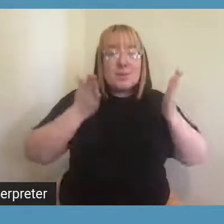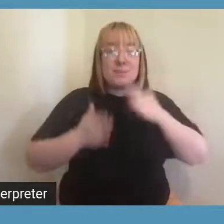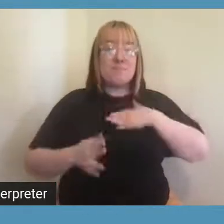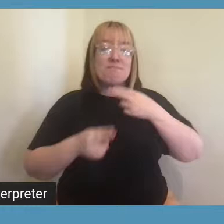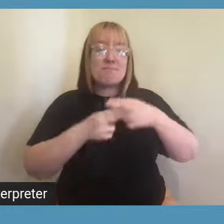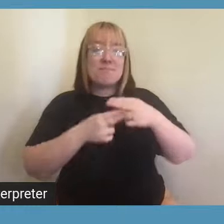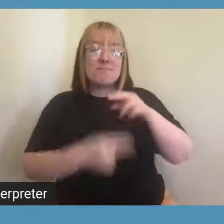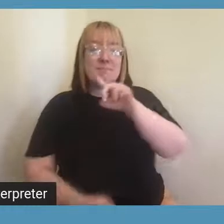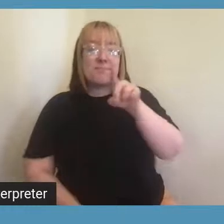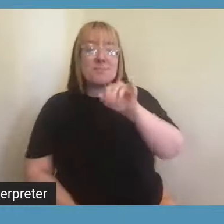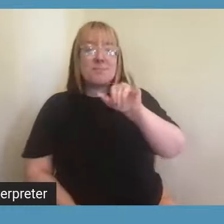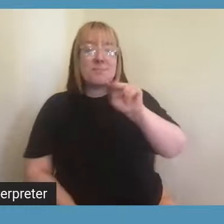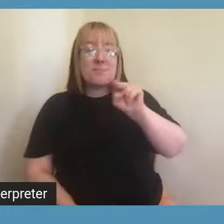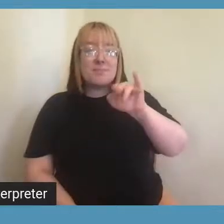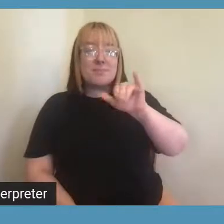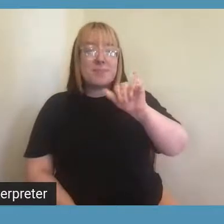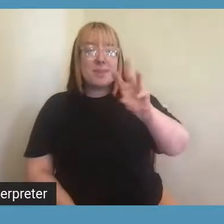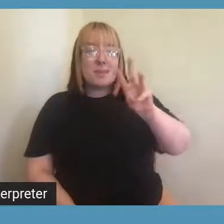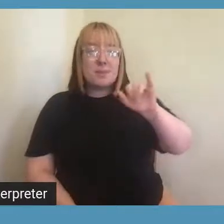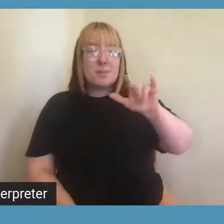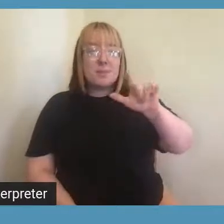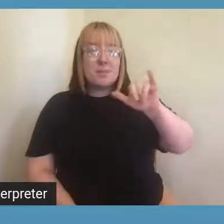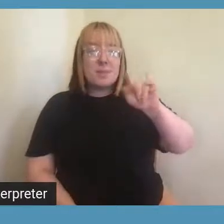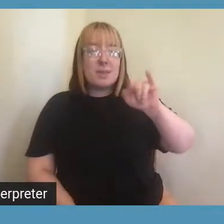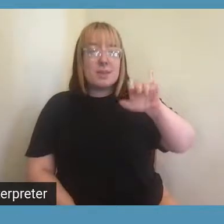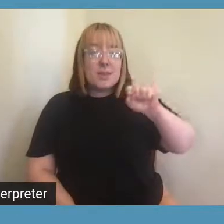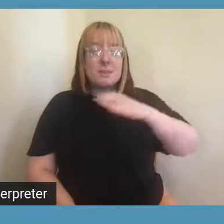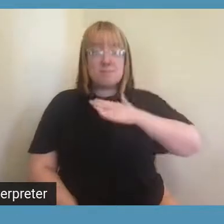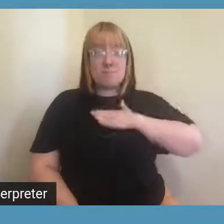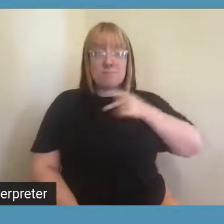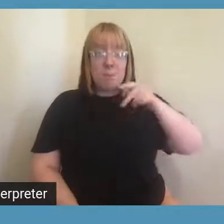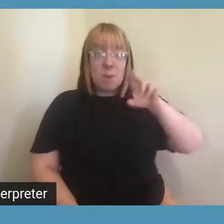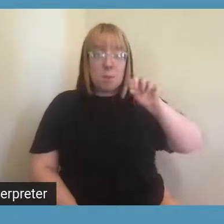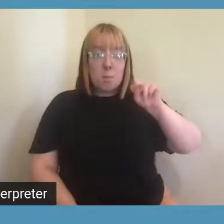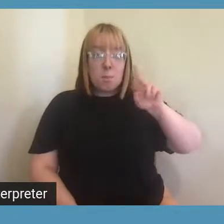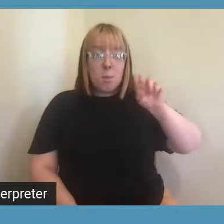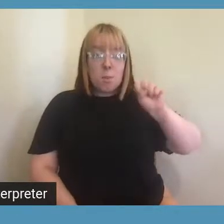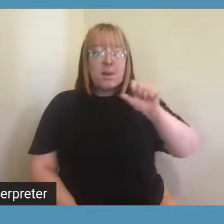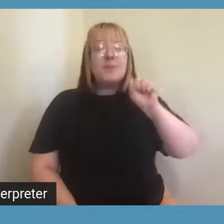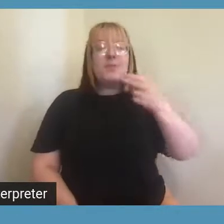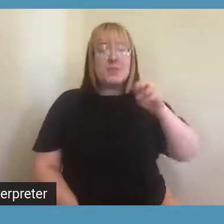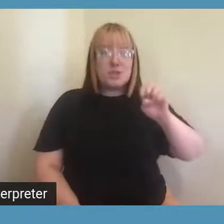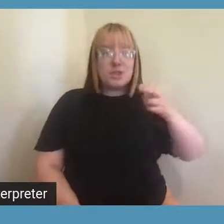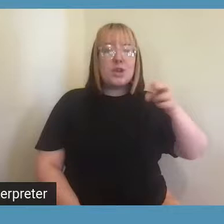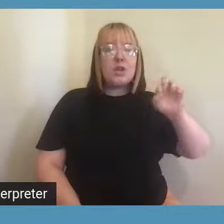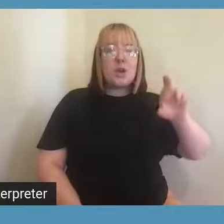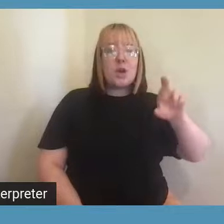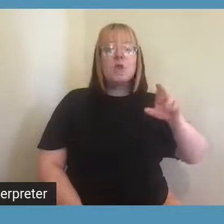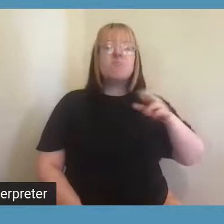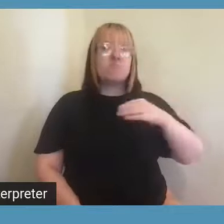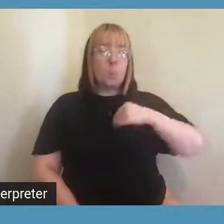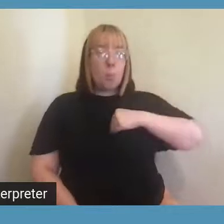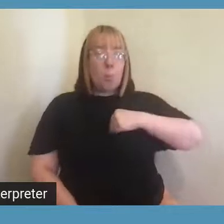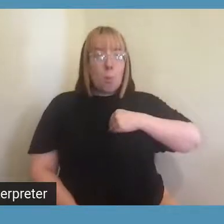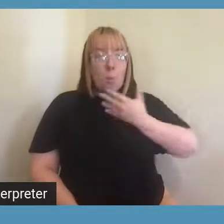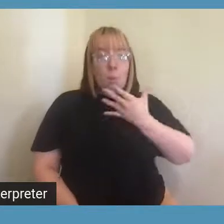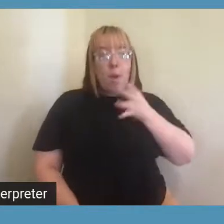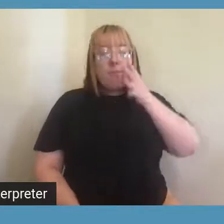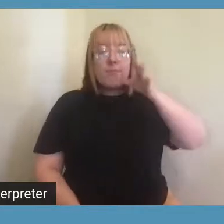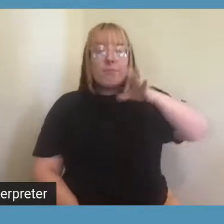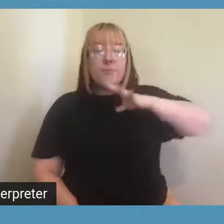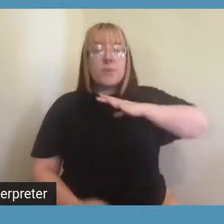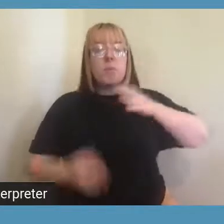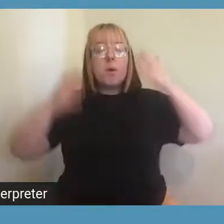Museums Conference. My pronouns are she, her. I'm a light-skinned white female with shoulder-length reddish-brown